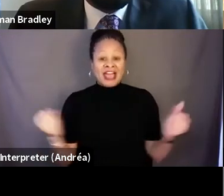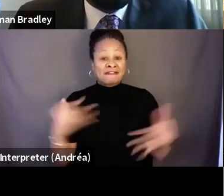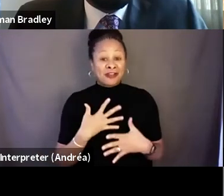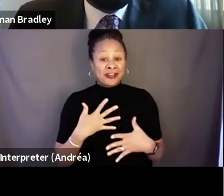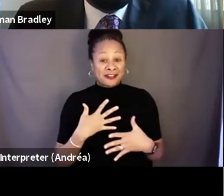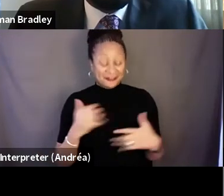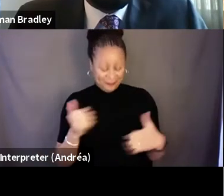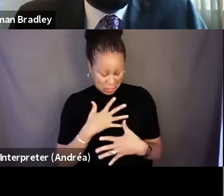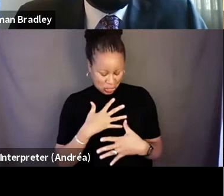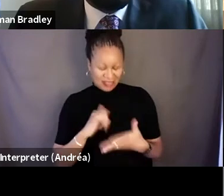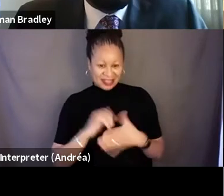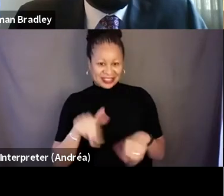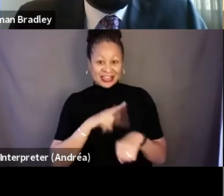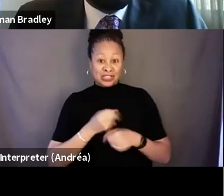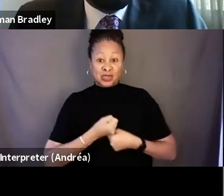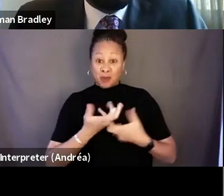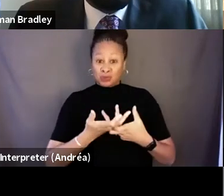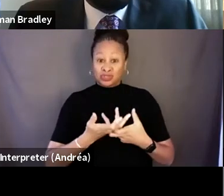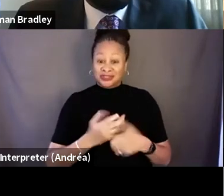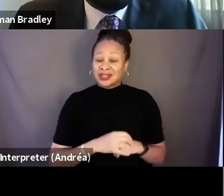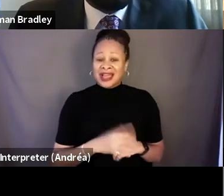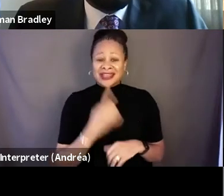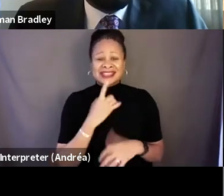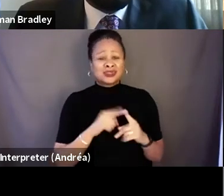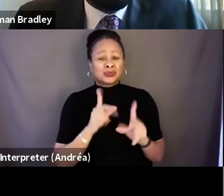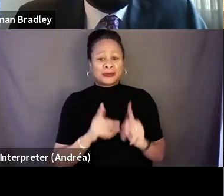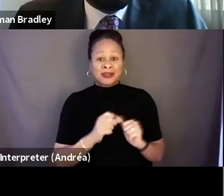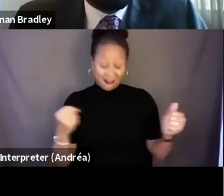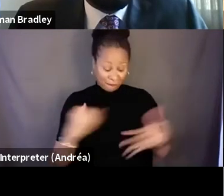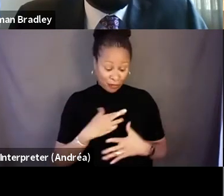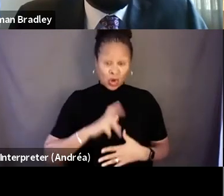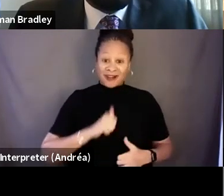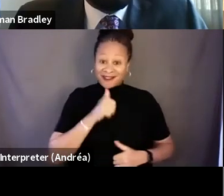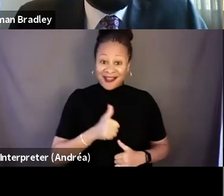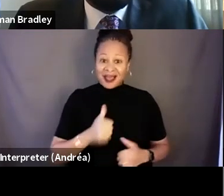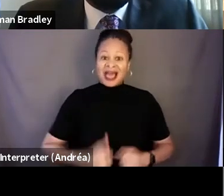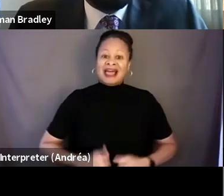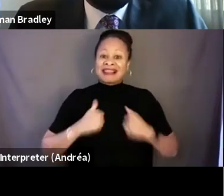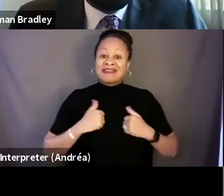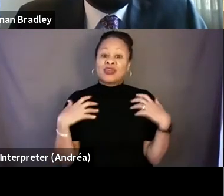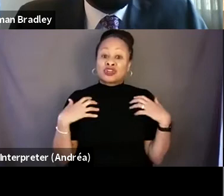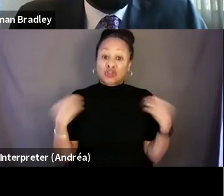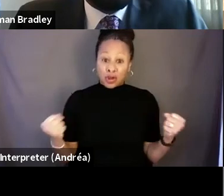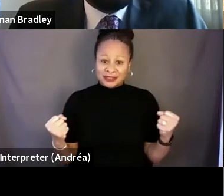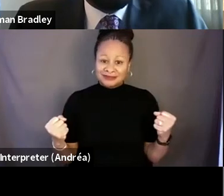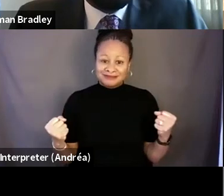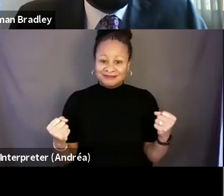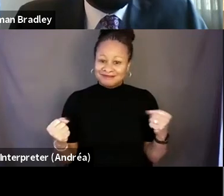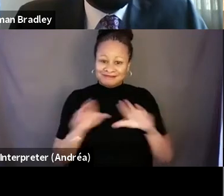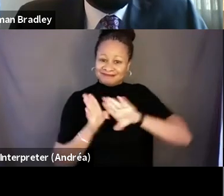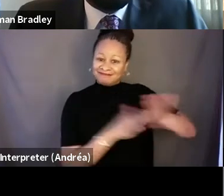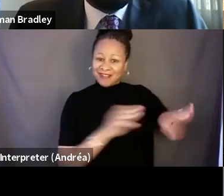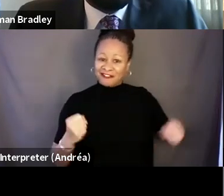natural emotion. I would almost say to people, whether you're afraid or not, live with courage despite your fear, because living